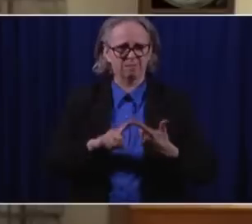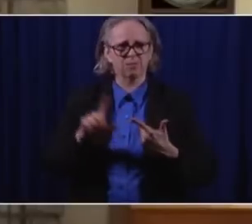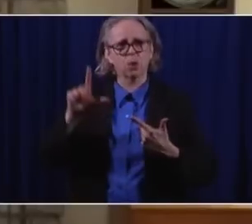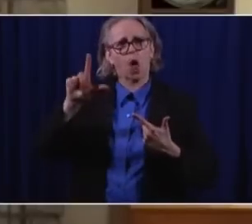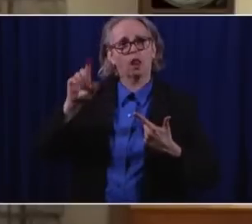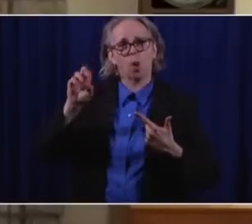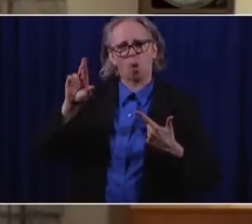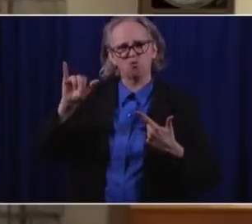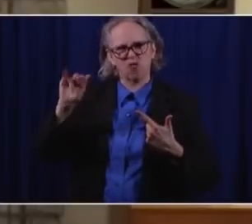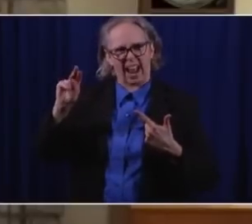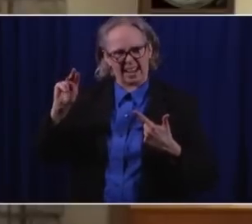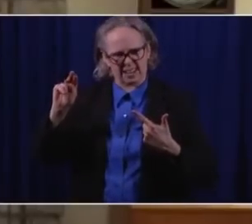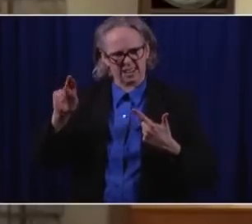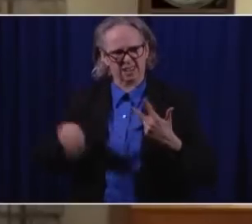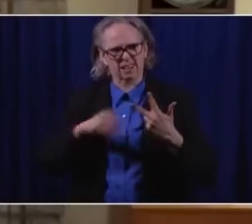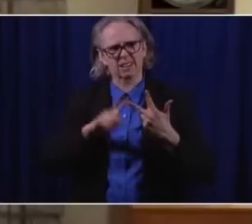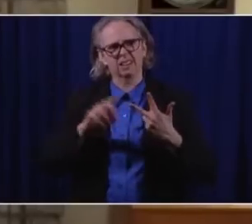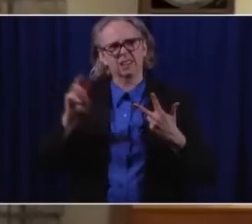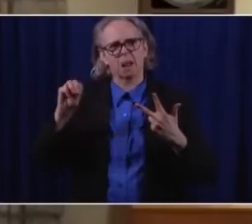Lorain, and Montgomery counties.